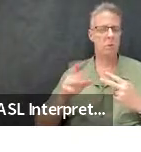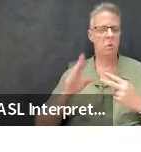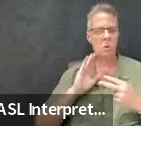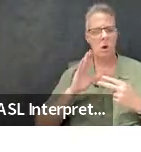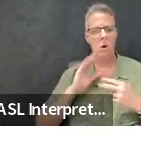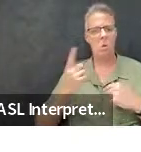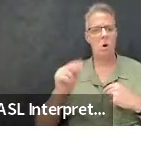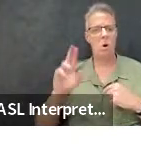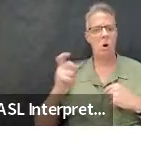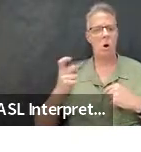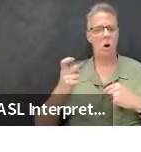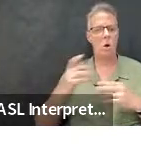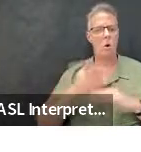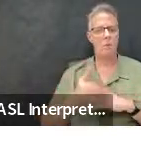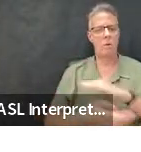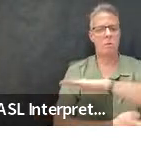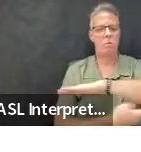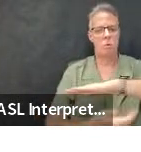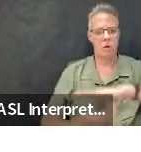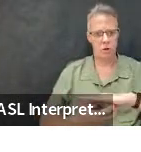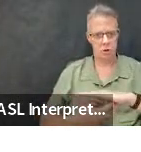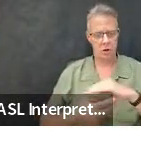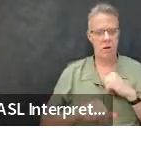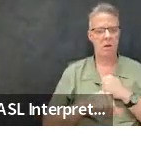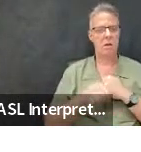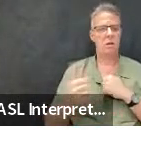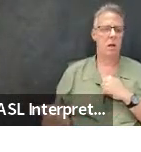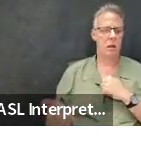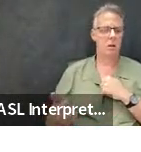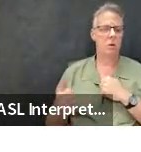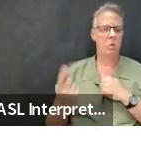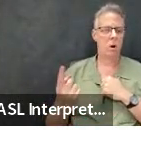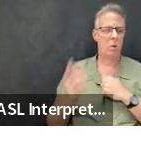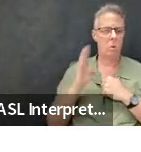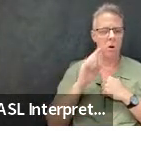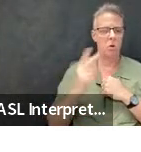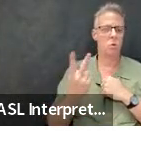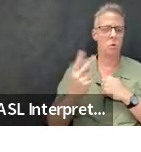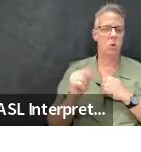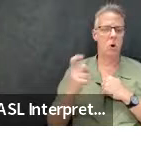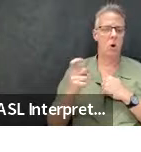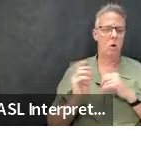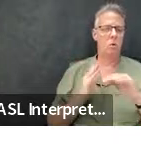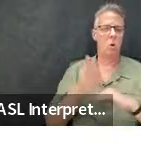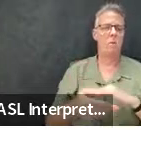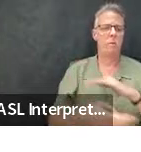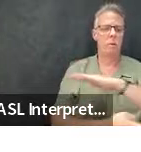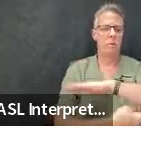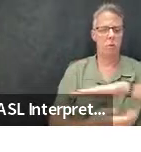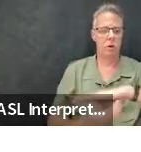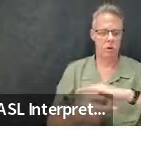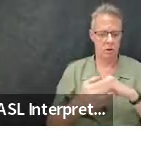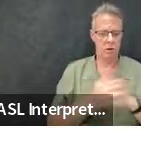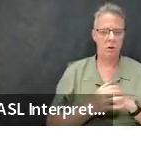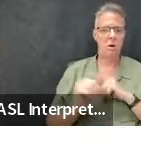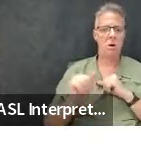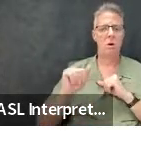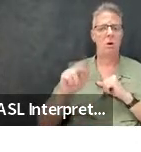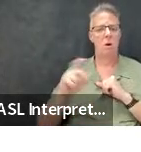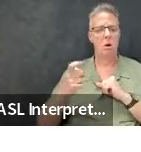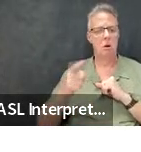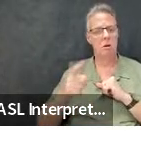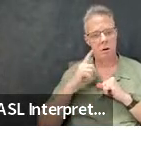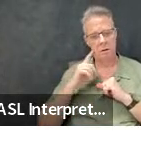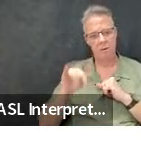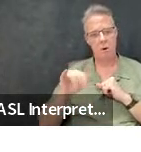aux lane across the bridge and another option that looks at 2 aux lanes across the bridge. So aux lanes are